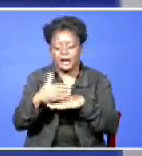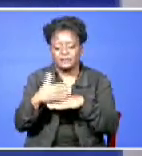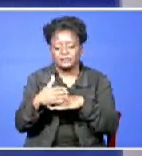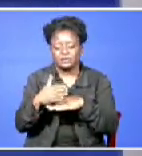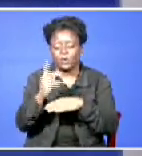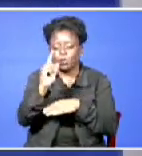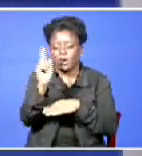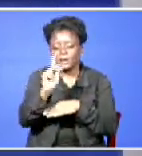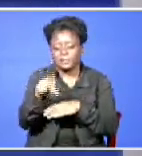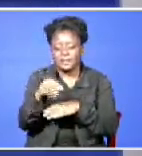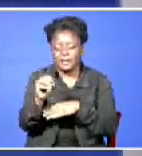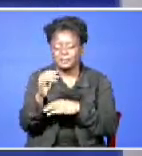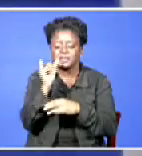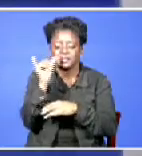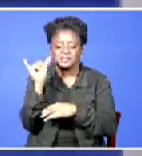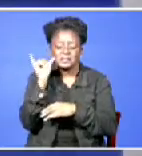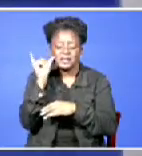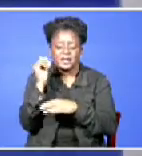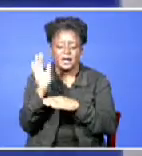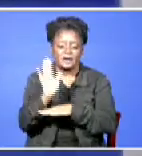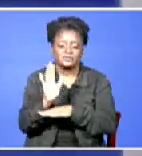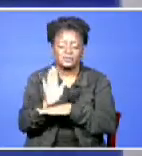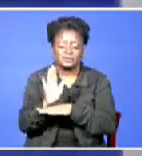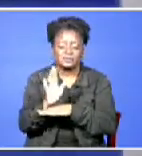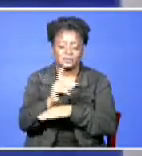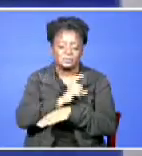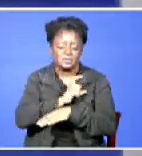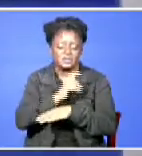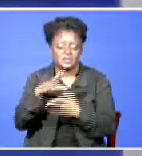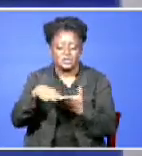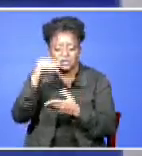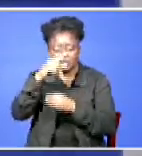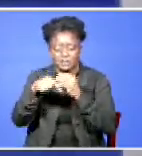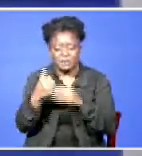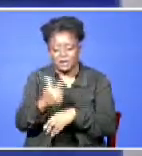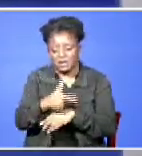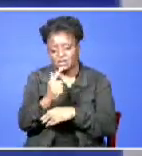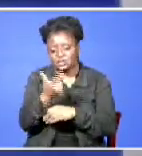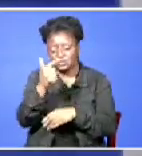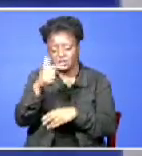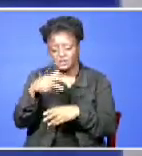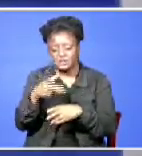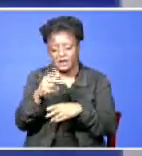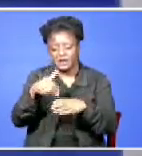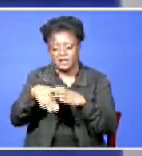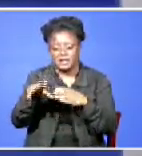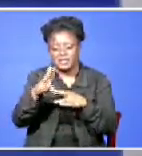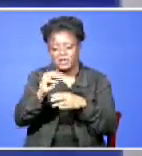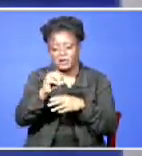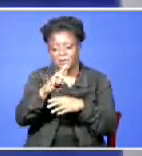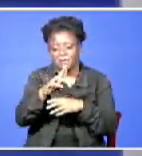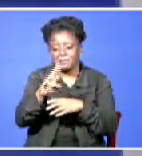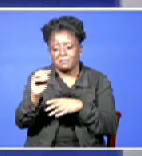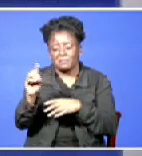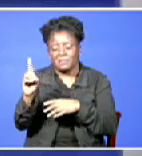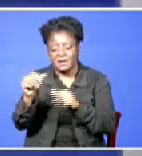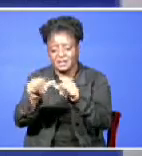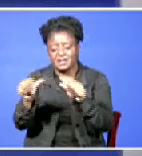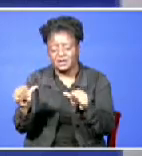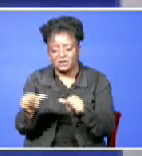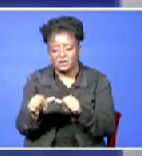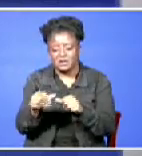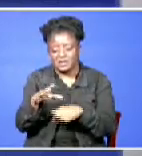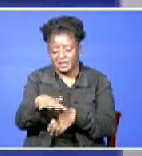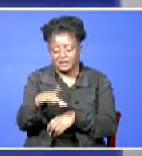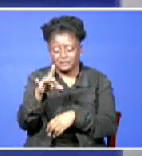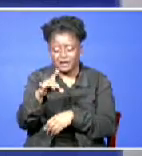afternoon, officers learned about gunshots being fired in the mud that's in the Marsh Harbor area. When officers arrived on the scene, they found a man lying on the